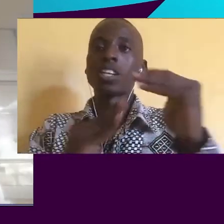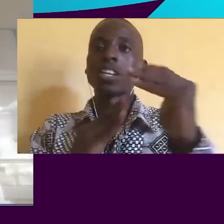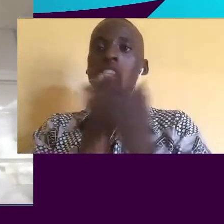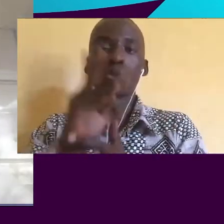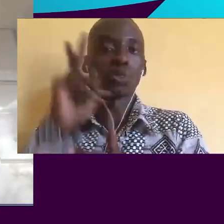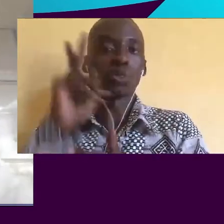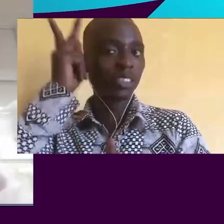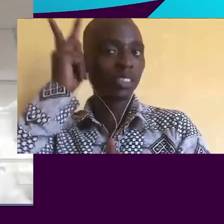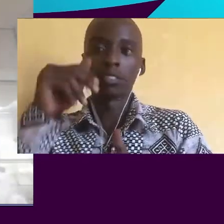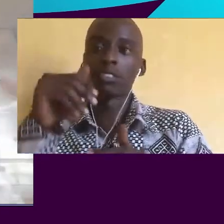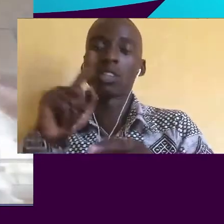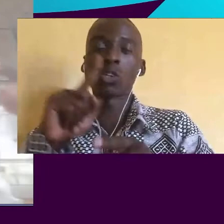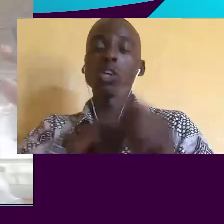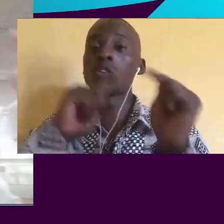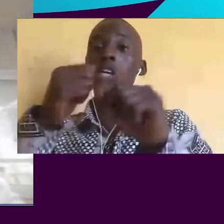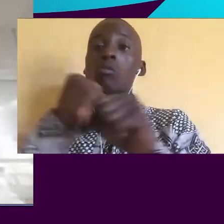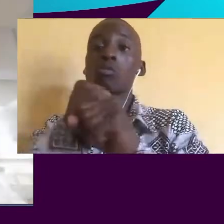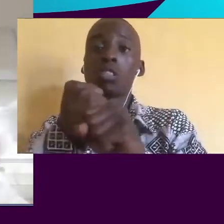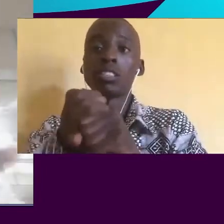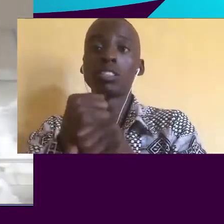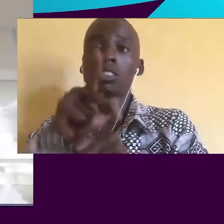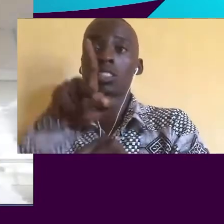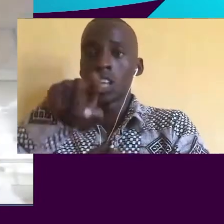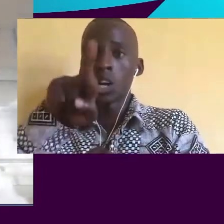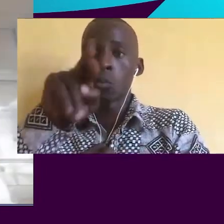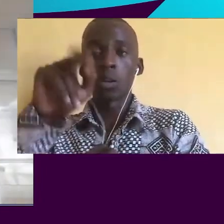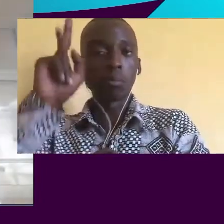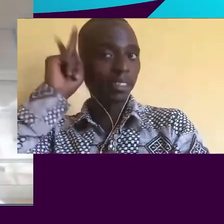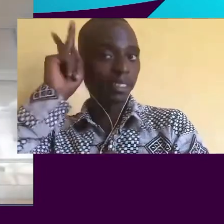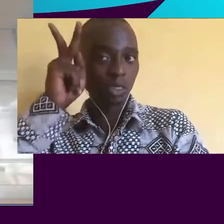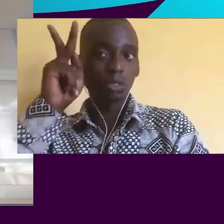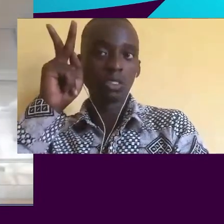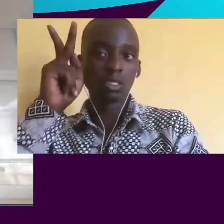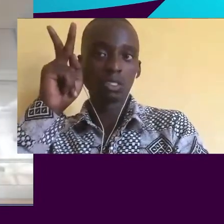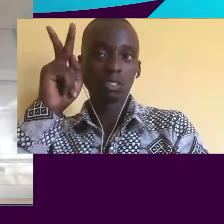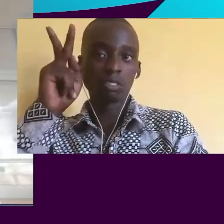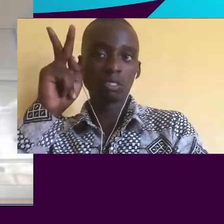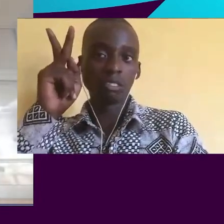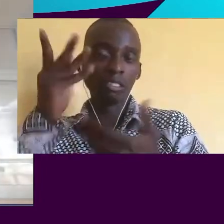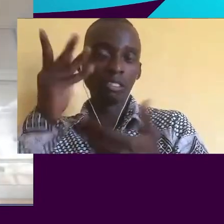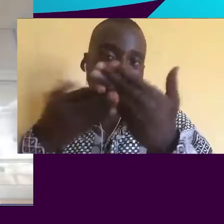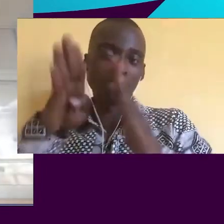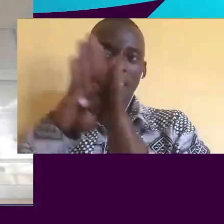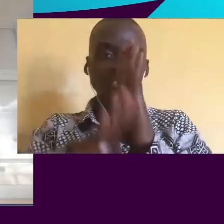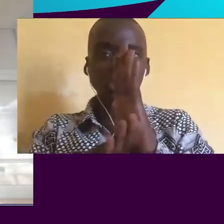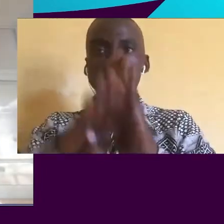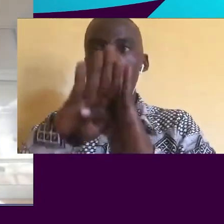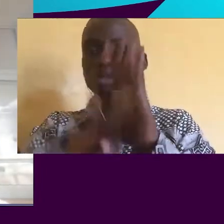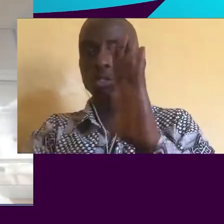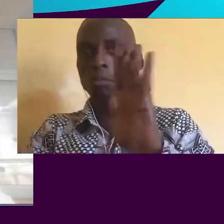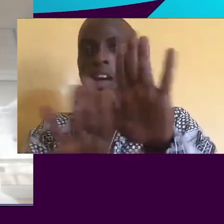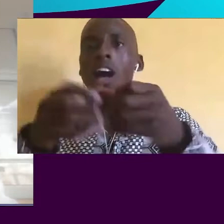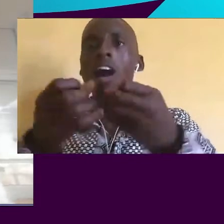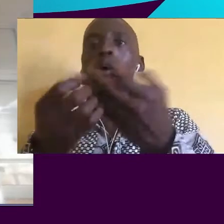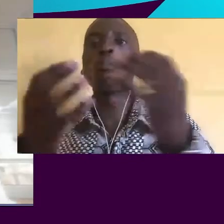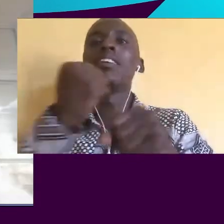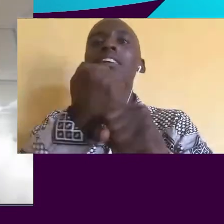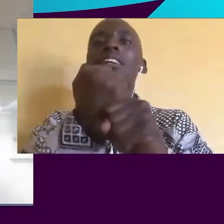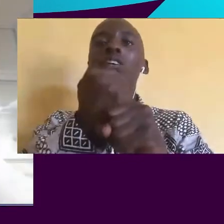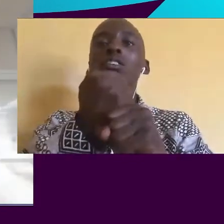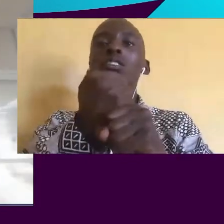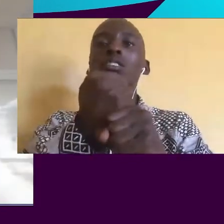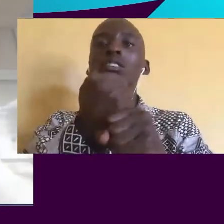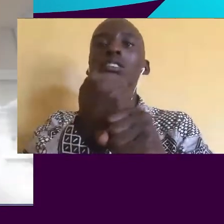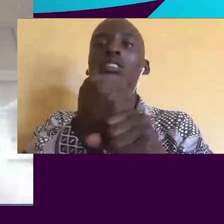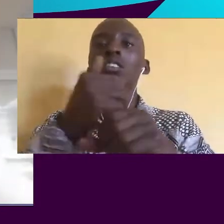you come to do these premier skills events or programs, how many girls are you able to raise? Let's